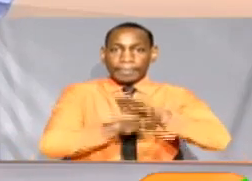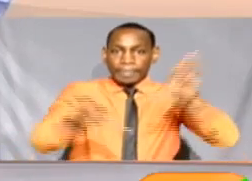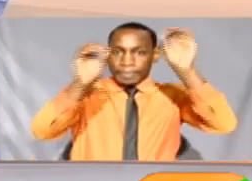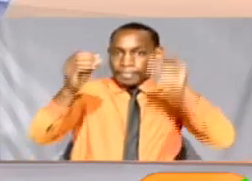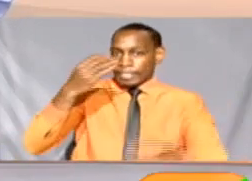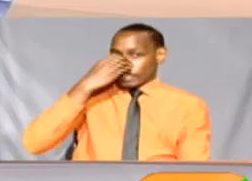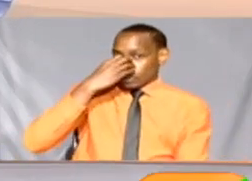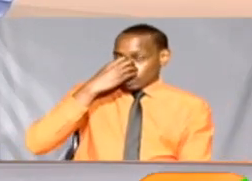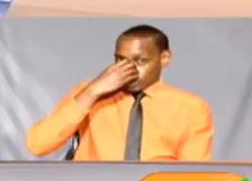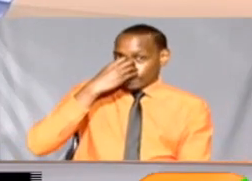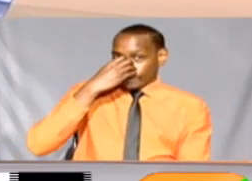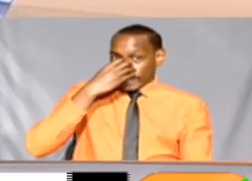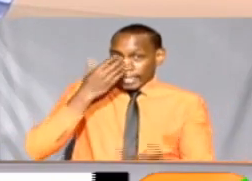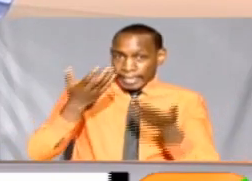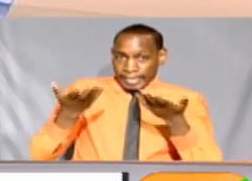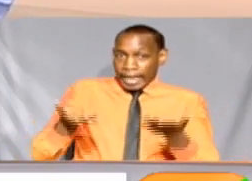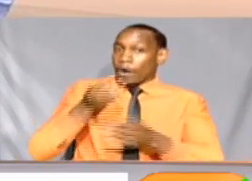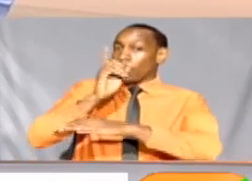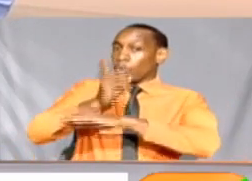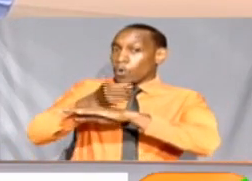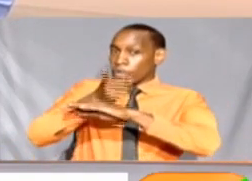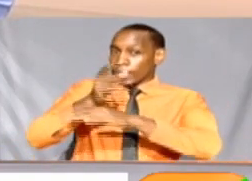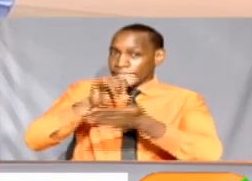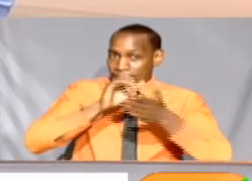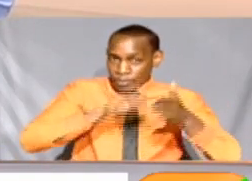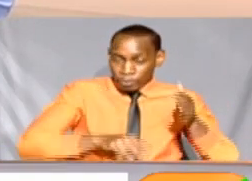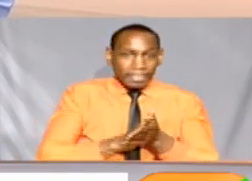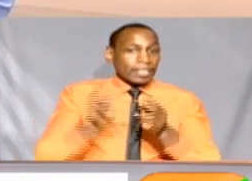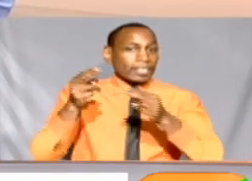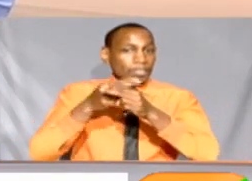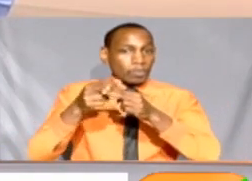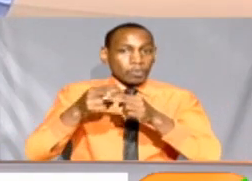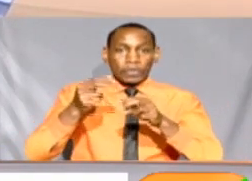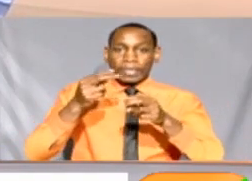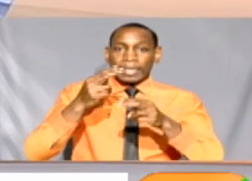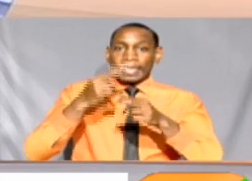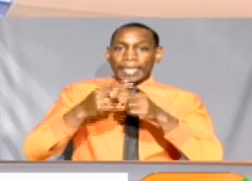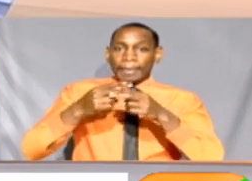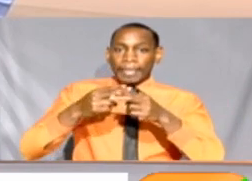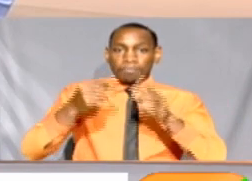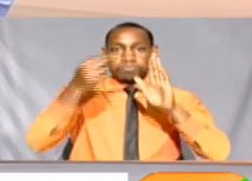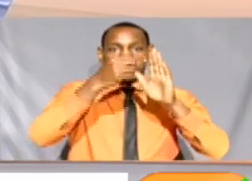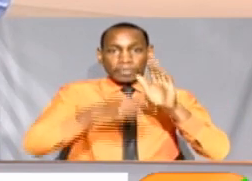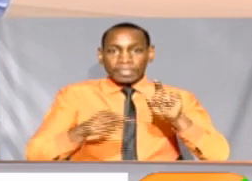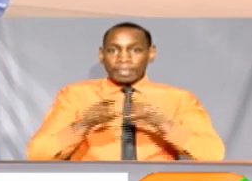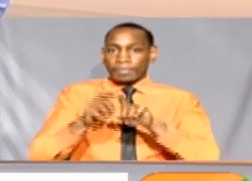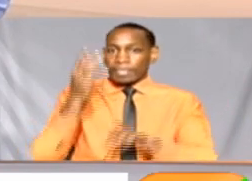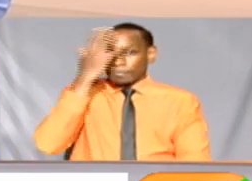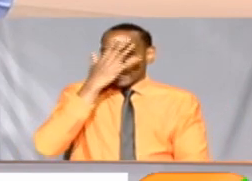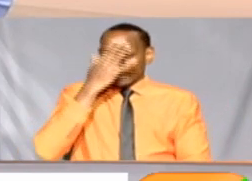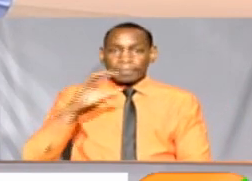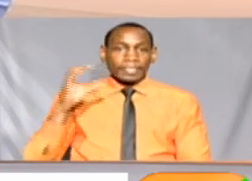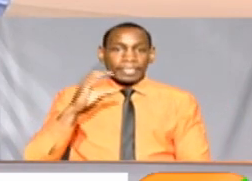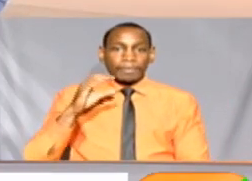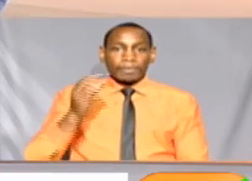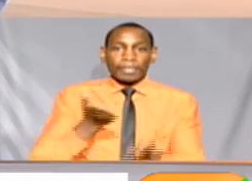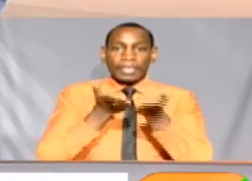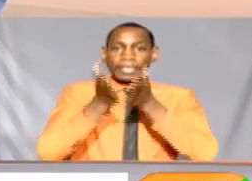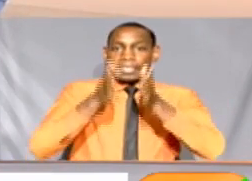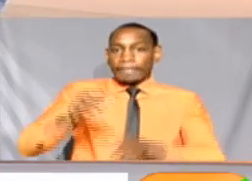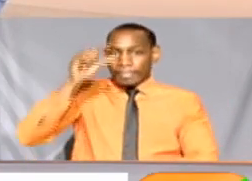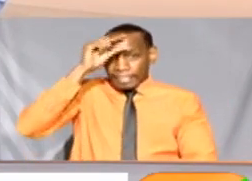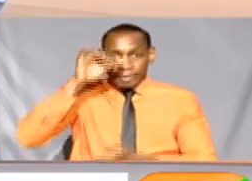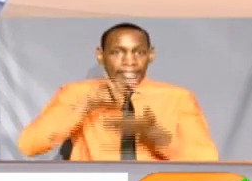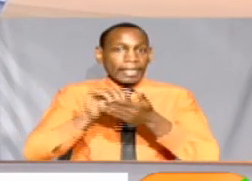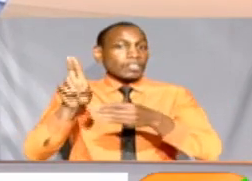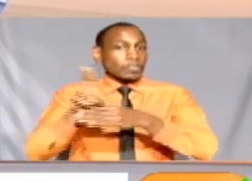President William Ruto is now warning that he will soon name and shame civil servants in government that he says